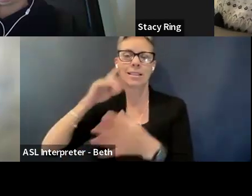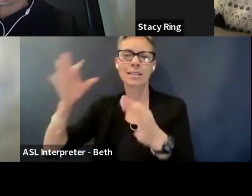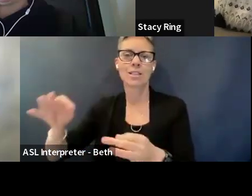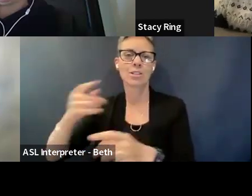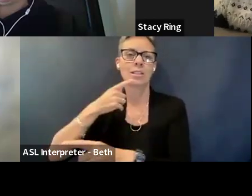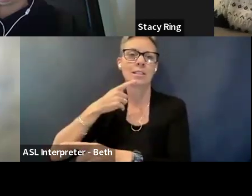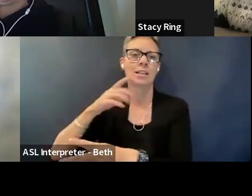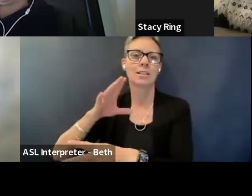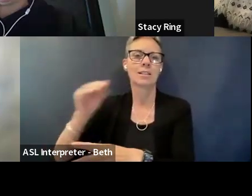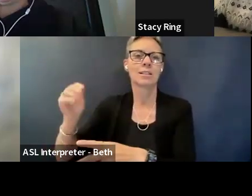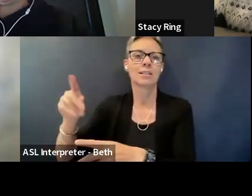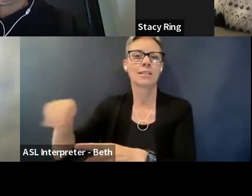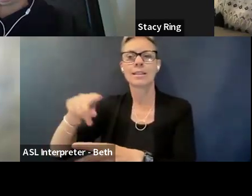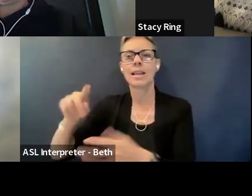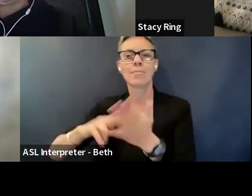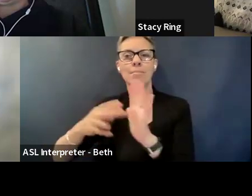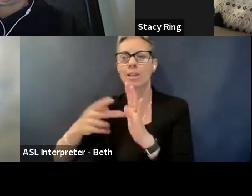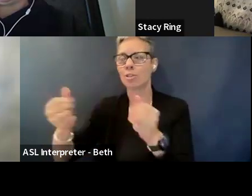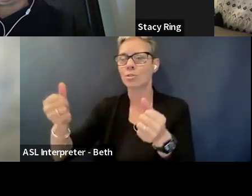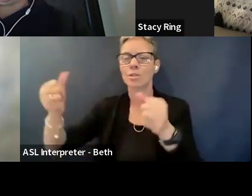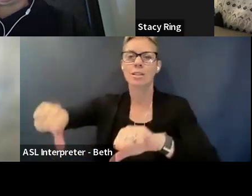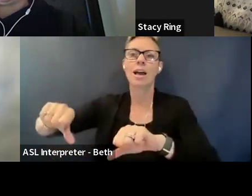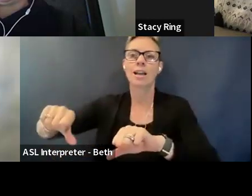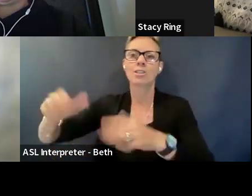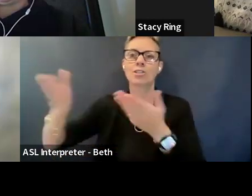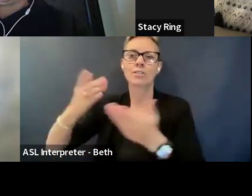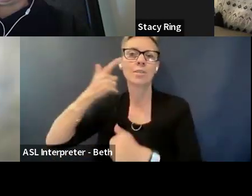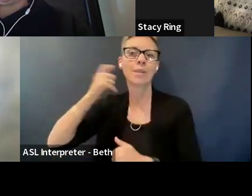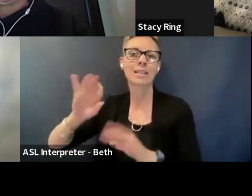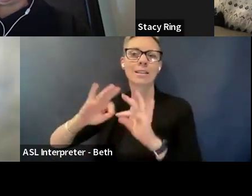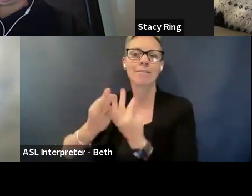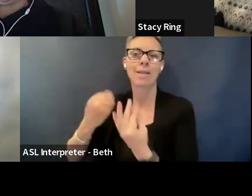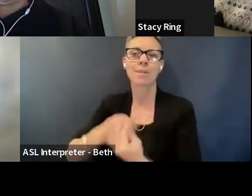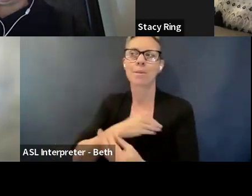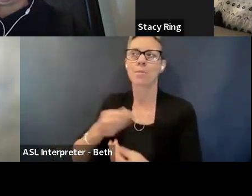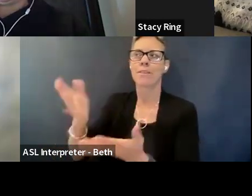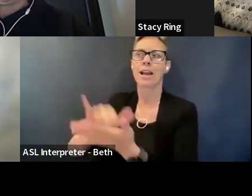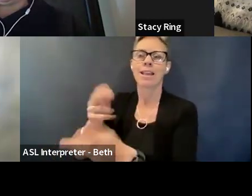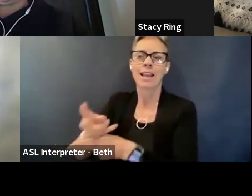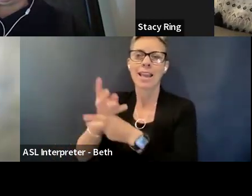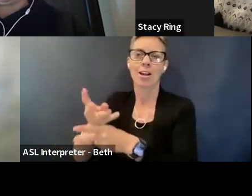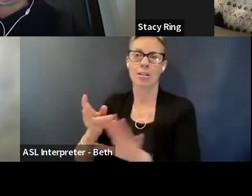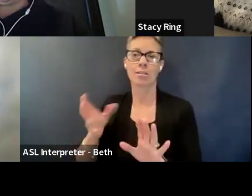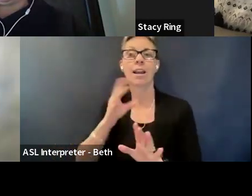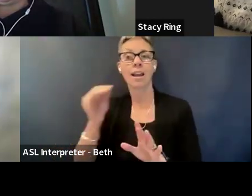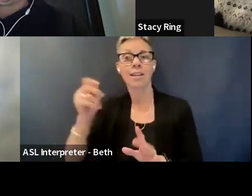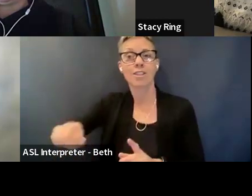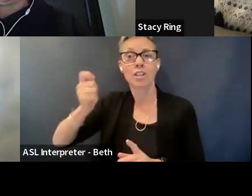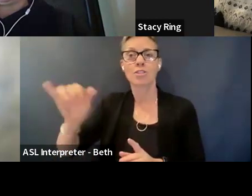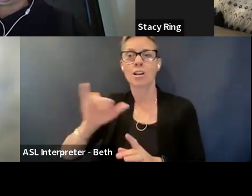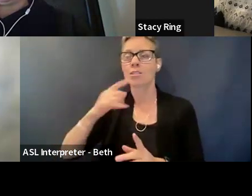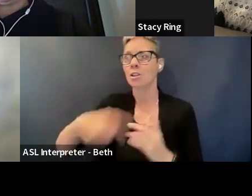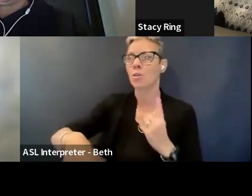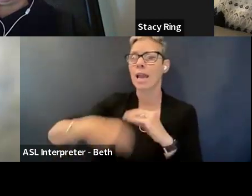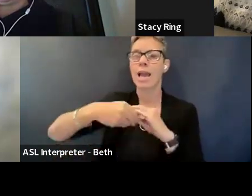deny such services when it is a family member providing that care. And she further stated that I had applied to